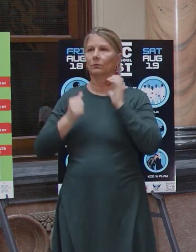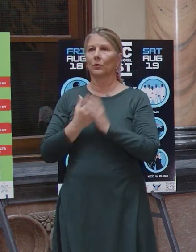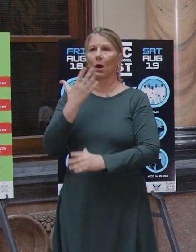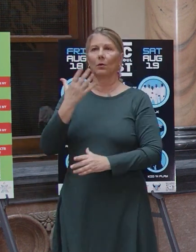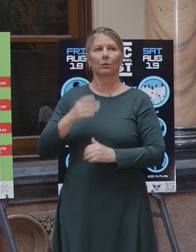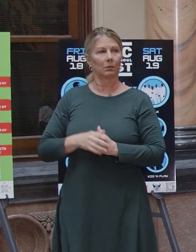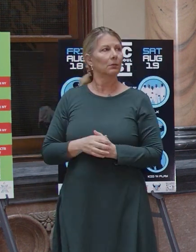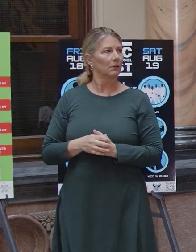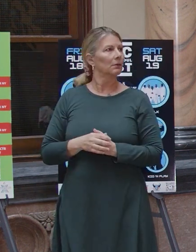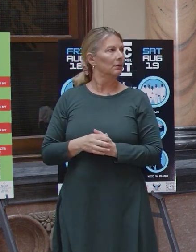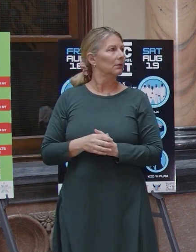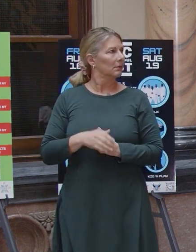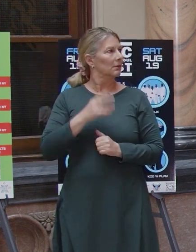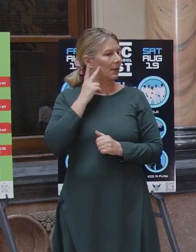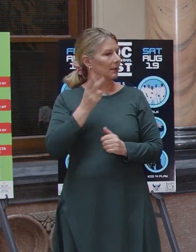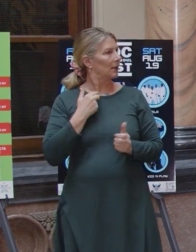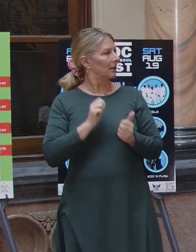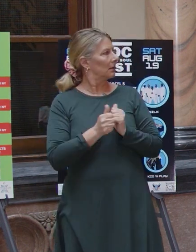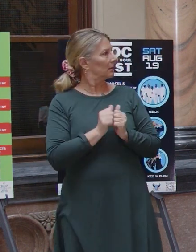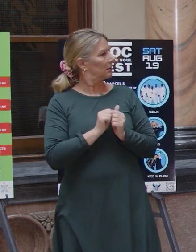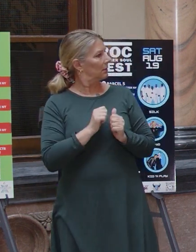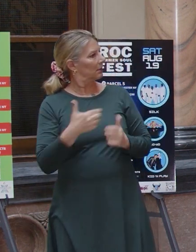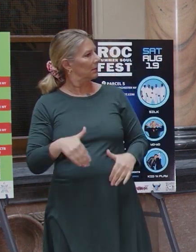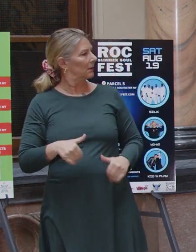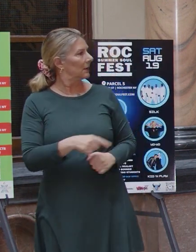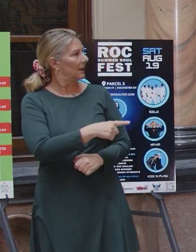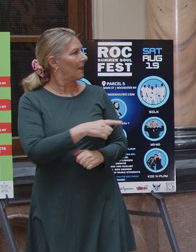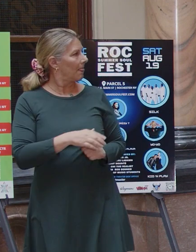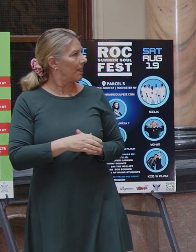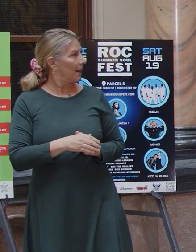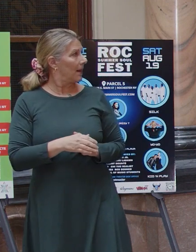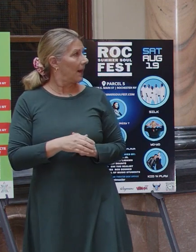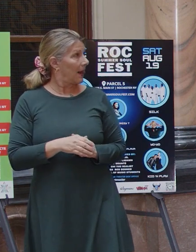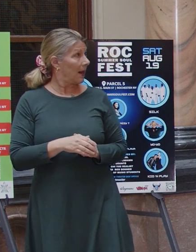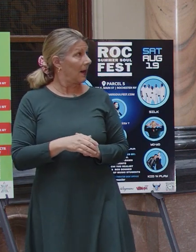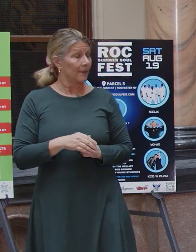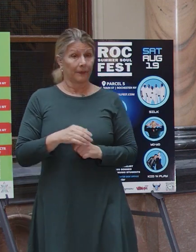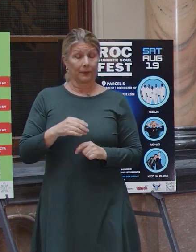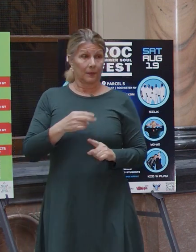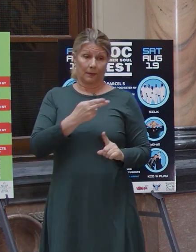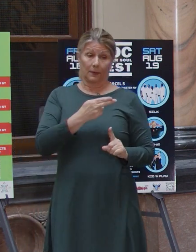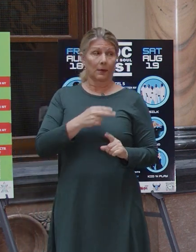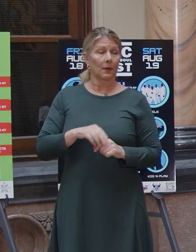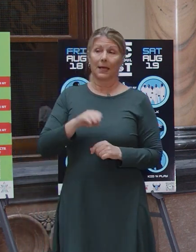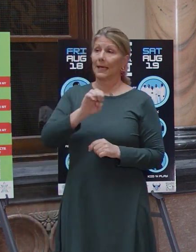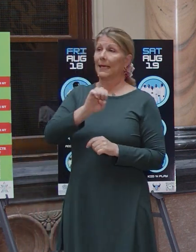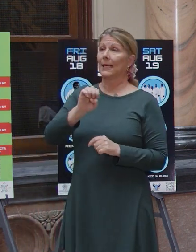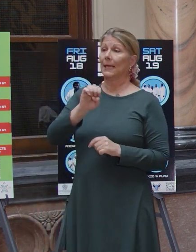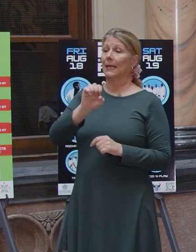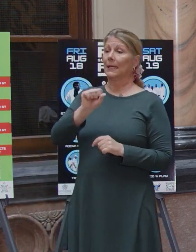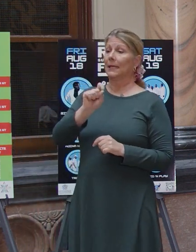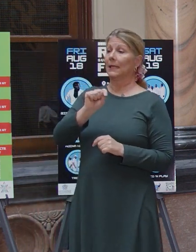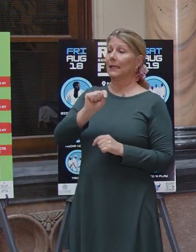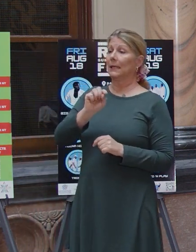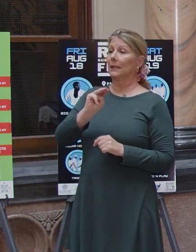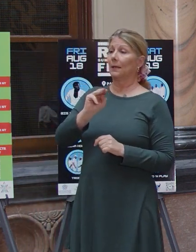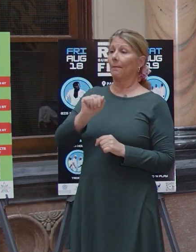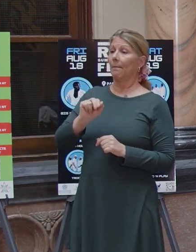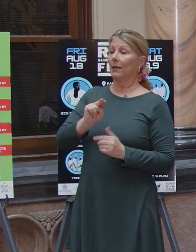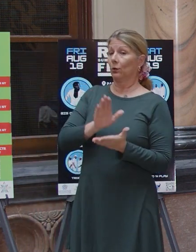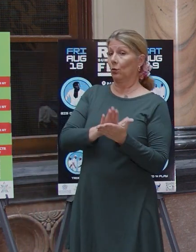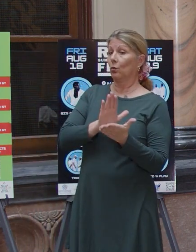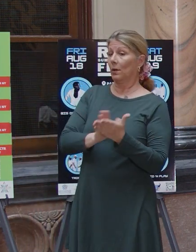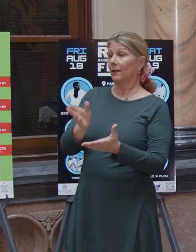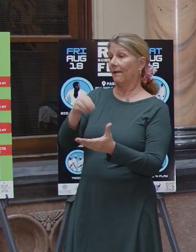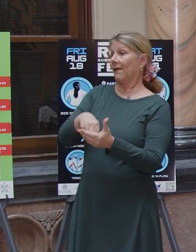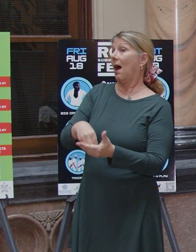we might be able to get you a weave, though. We might be able to get you a weave. Eastman School of Music is involved in the pop-ups. And Eastman School is also involved in the pop-ups, which we are also very excited about.